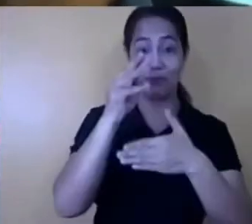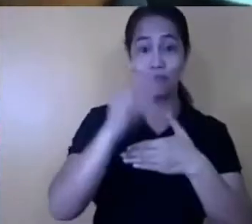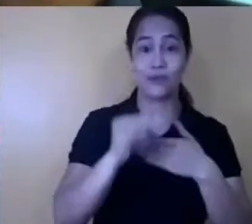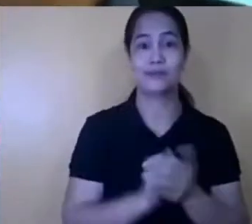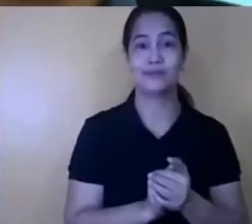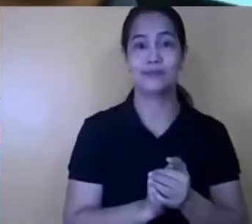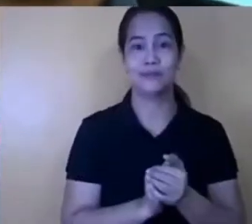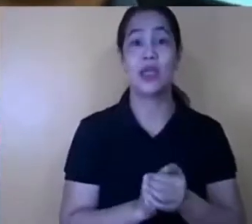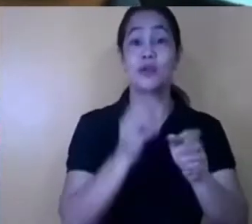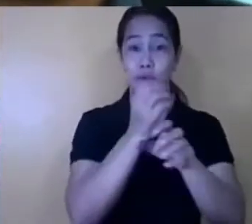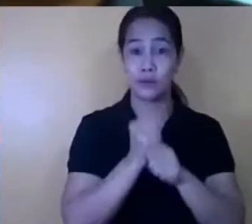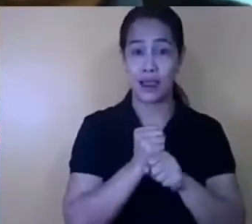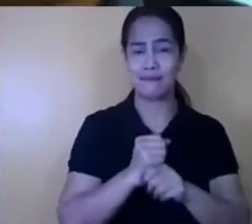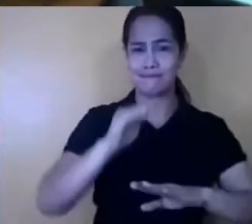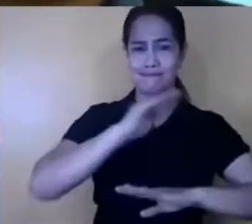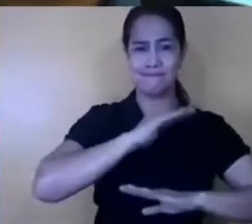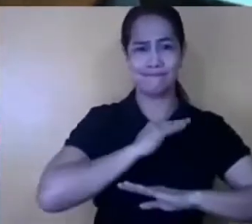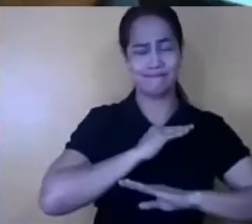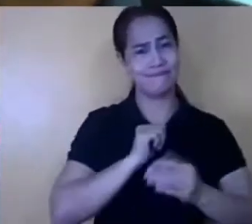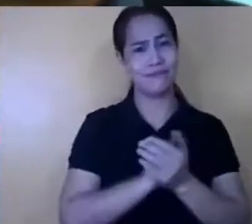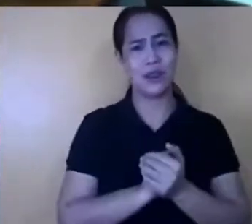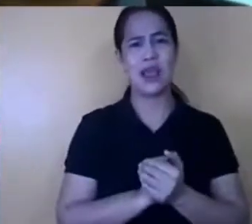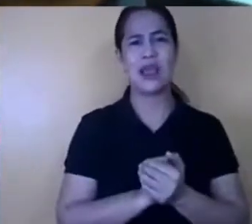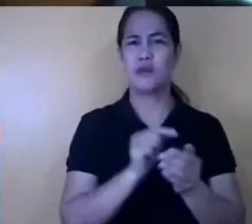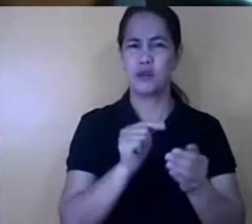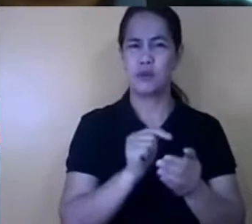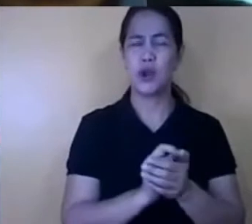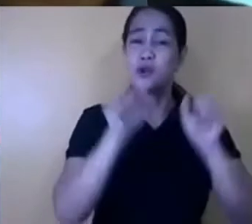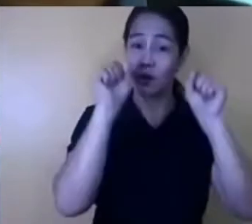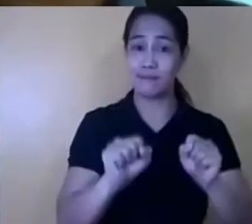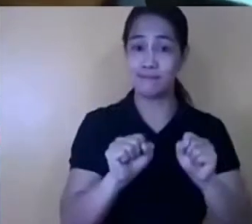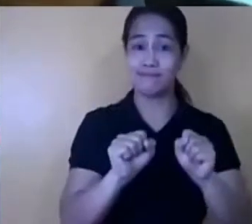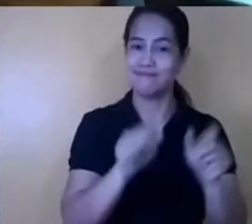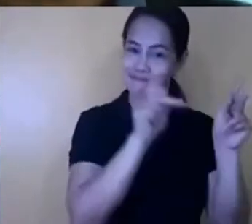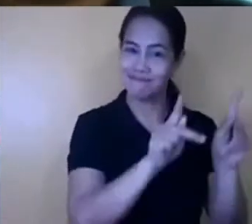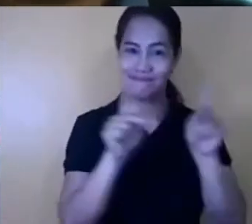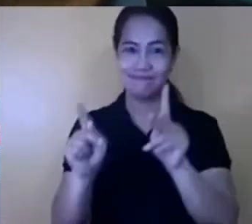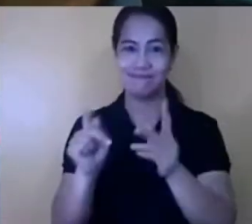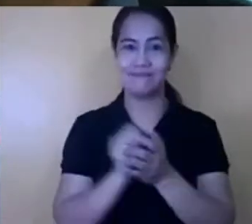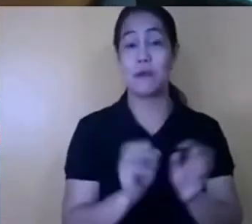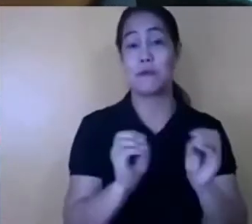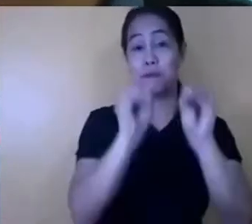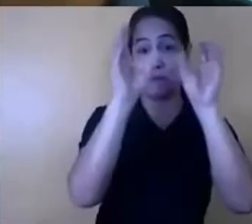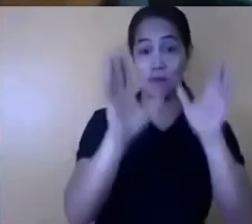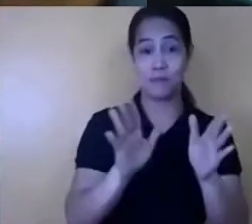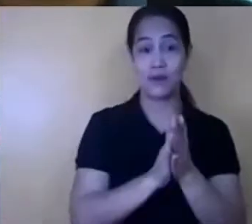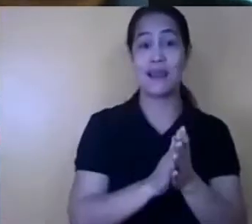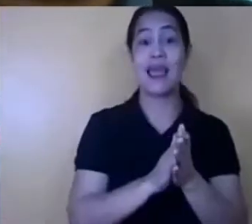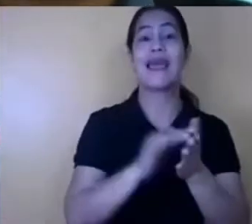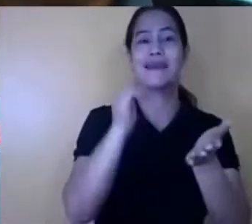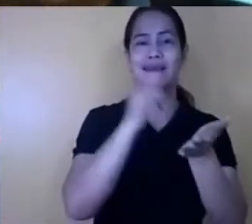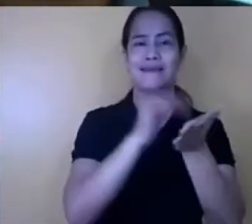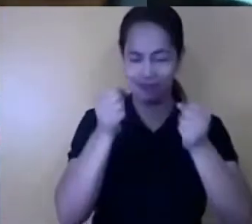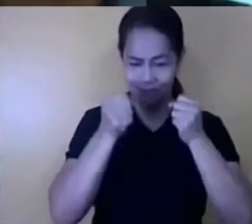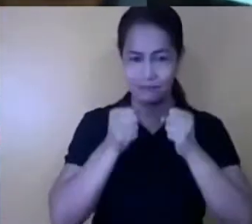a satisfactory rating because at least you're able to plan for a teaching and learning strategy and or